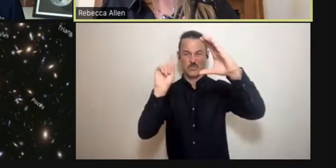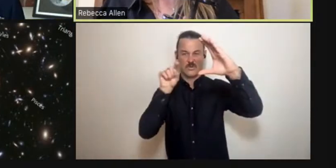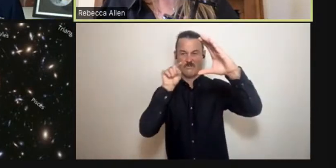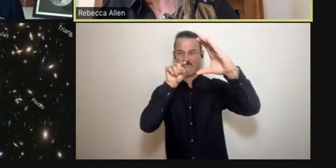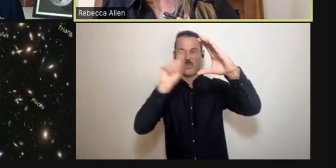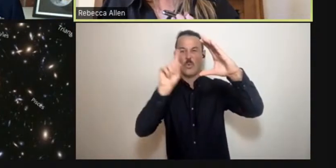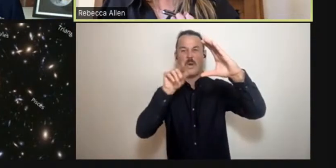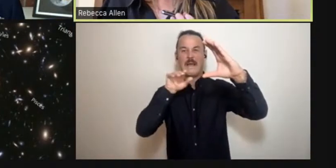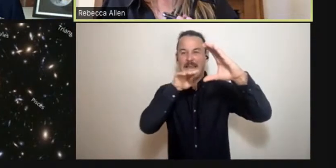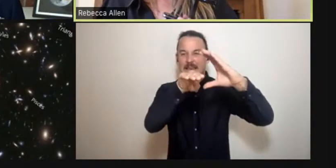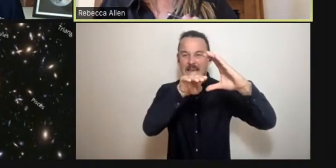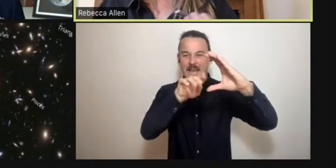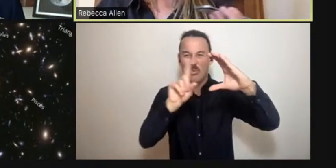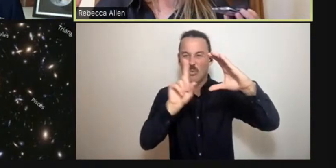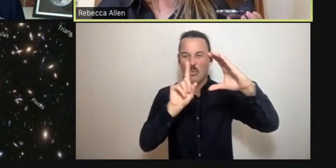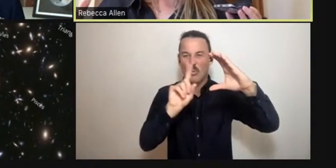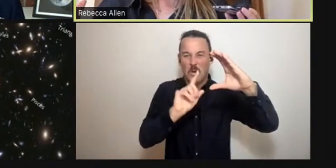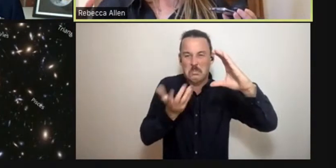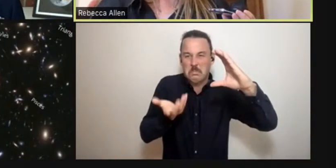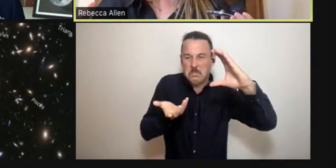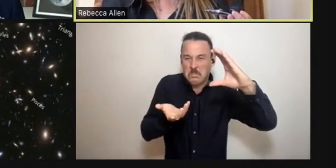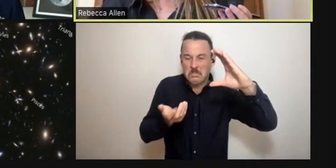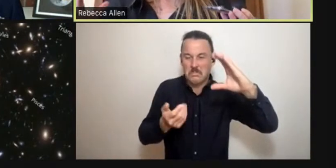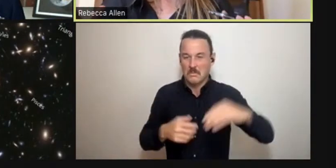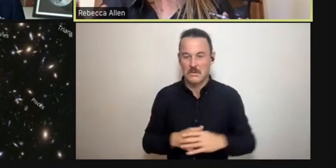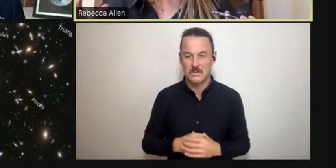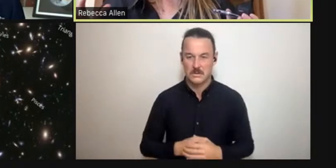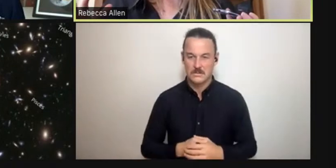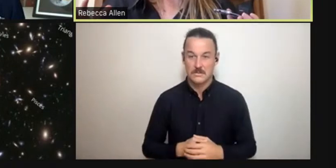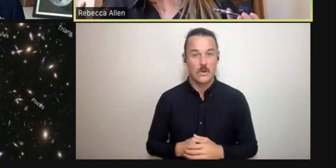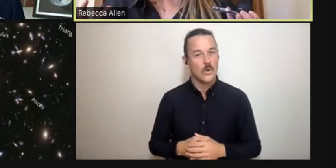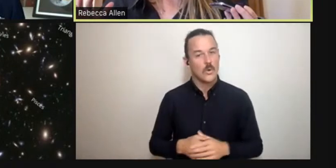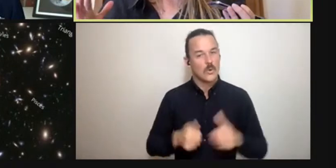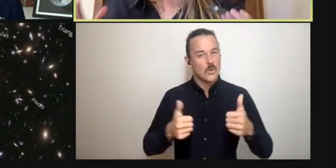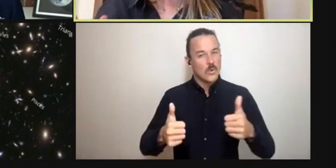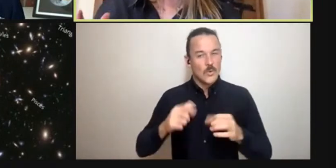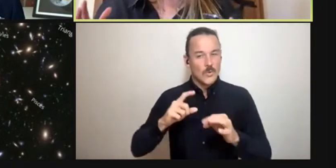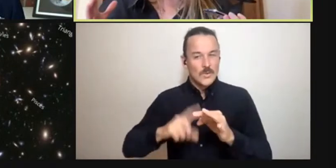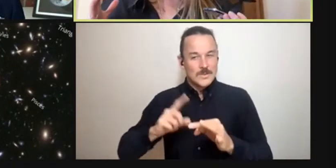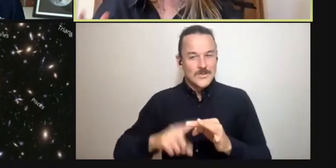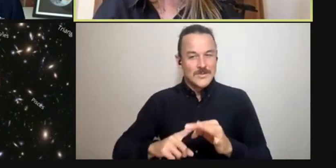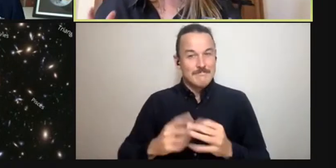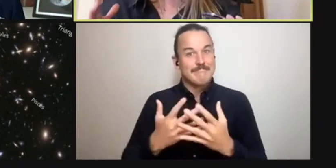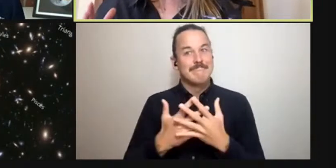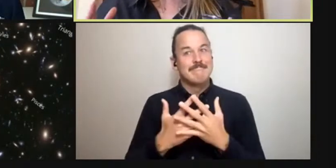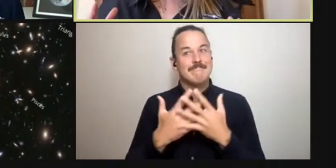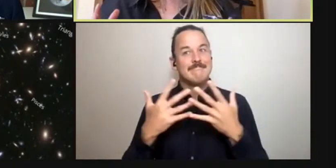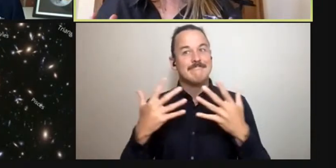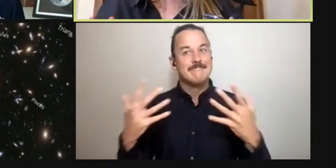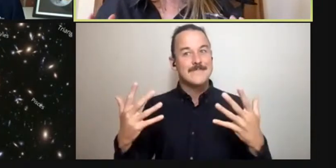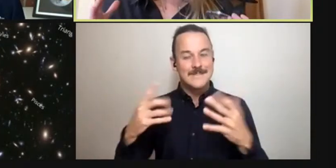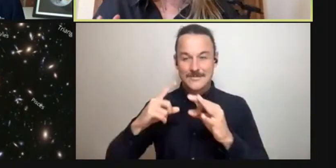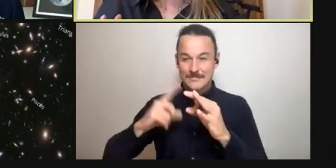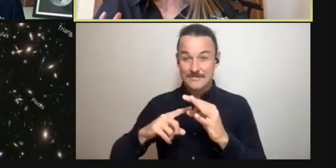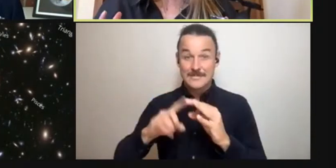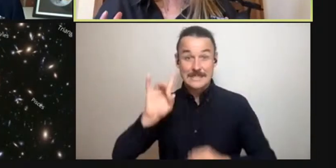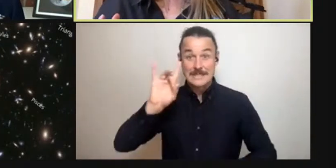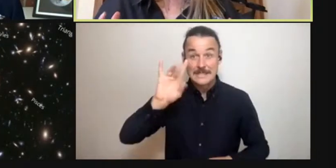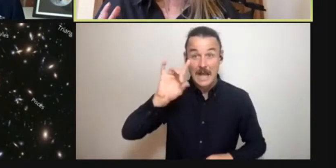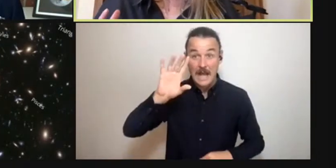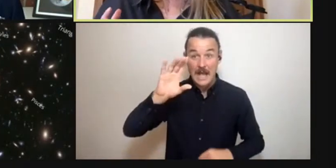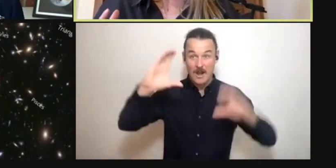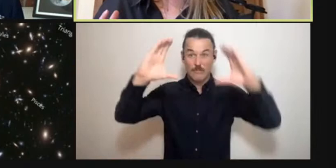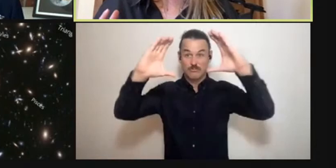fantastic question. This is such a fundamental question. So stars are mostly made out of